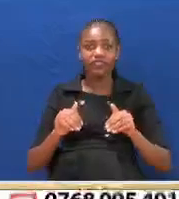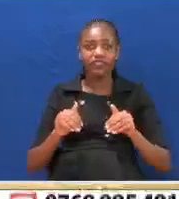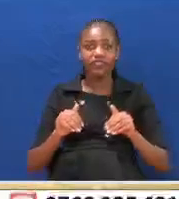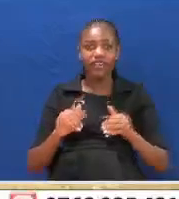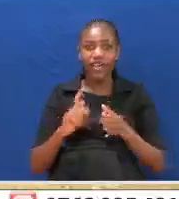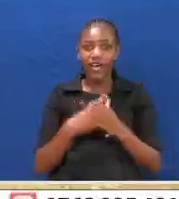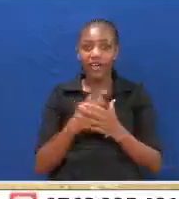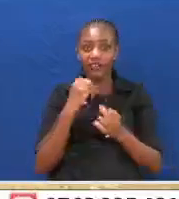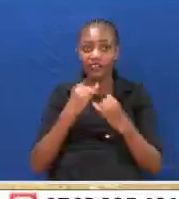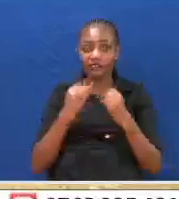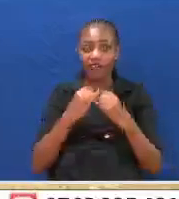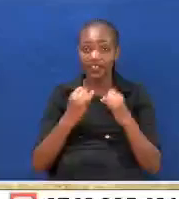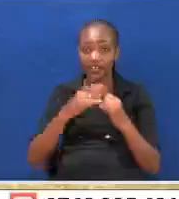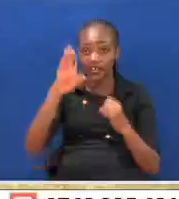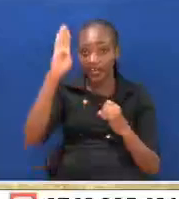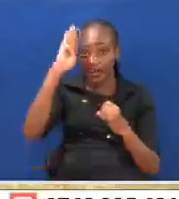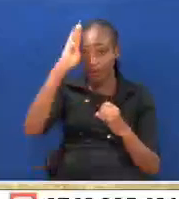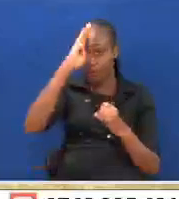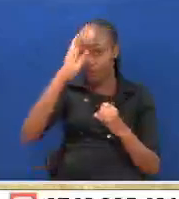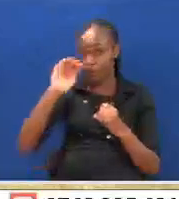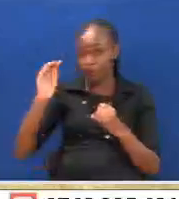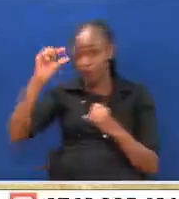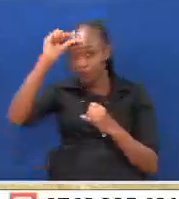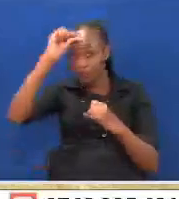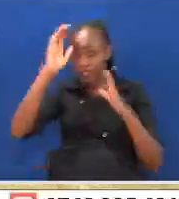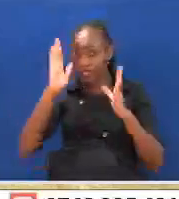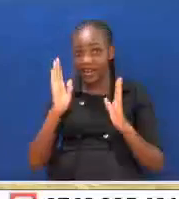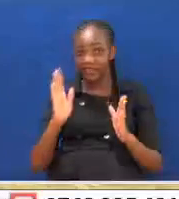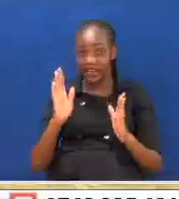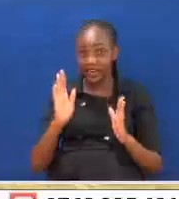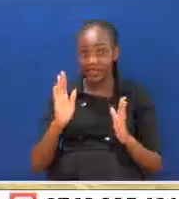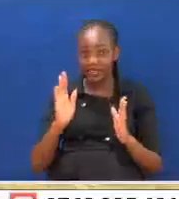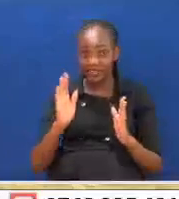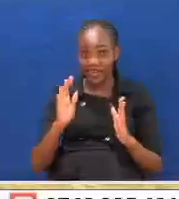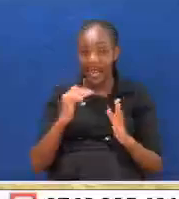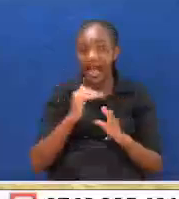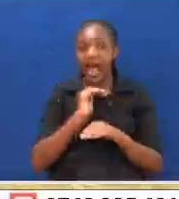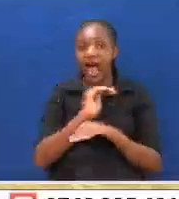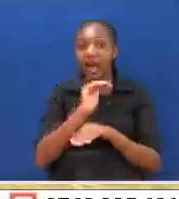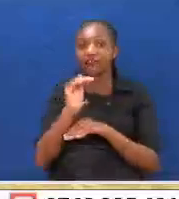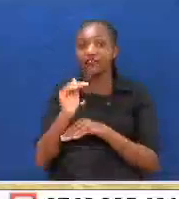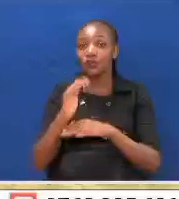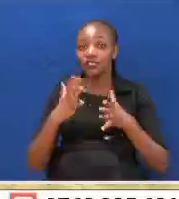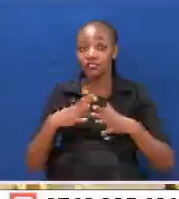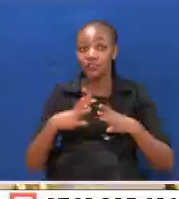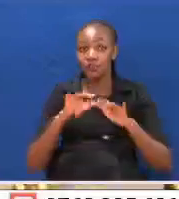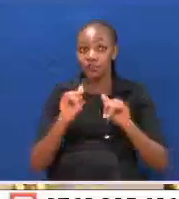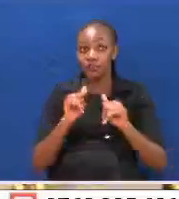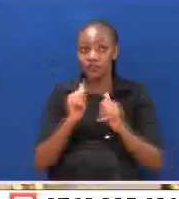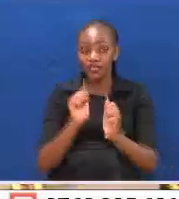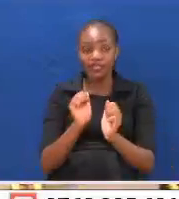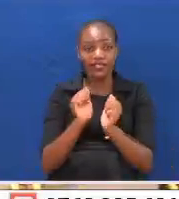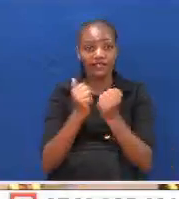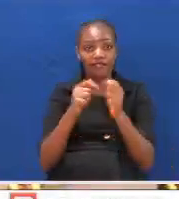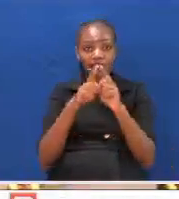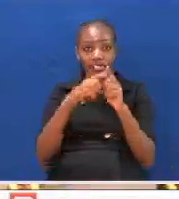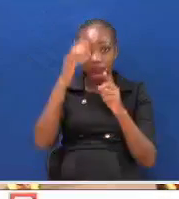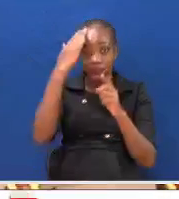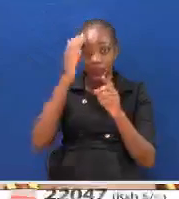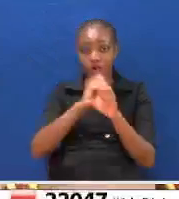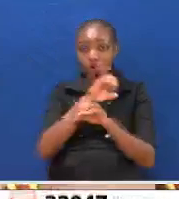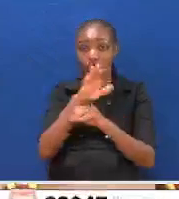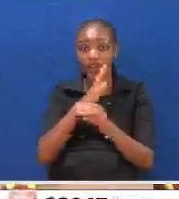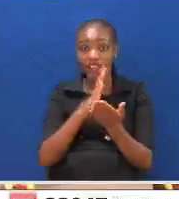And finally, Bungoma County Governor Wycliffe Wangamati has urged the citizens to stay safe and know that COVID-19 is